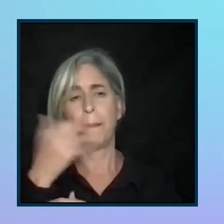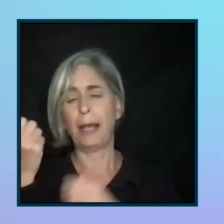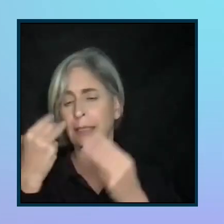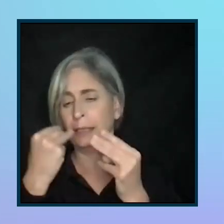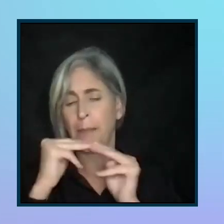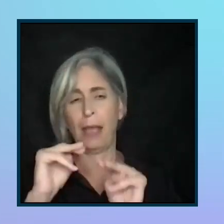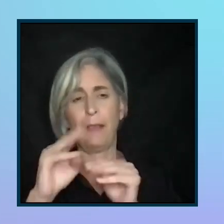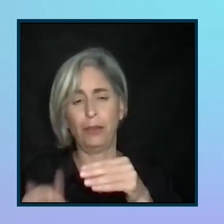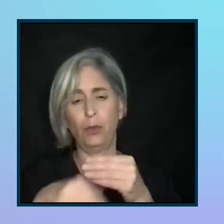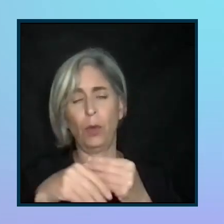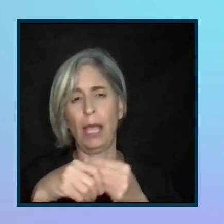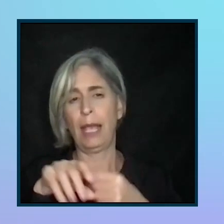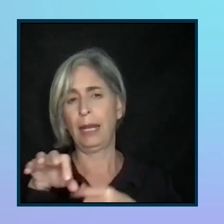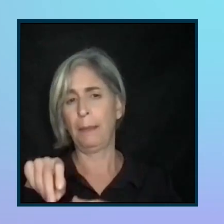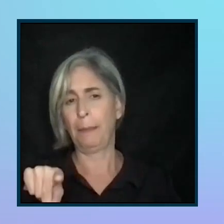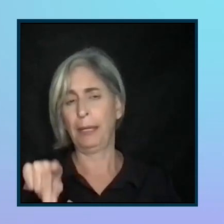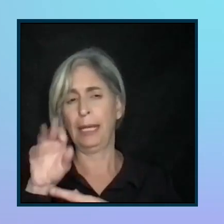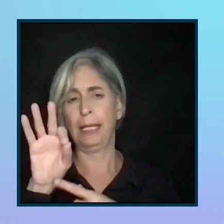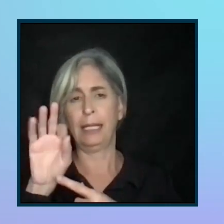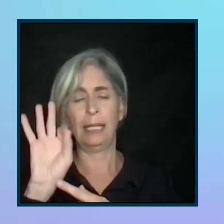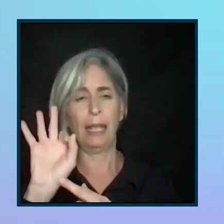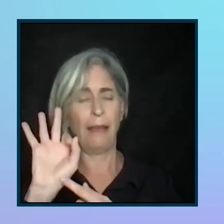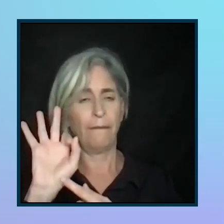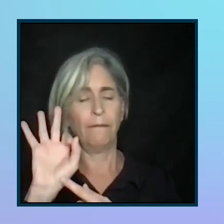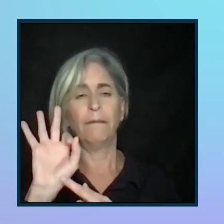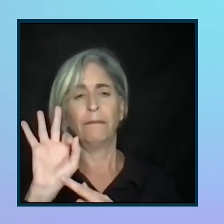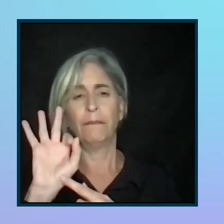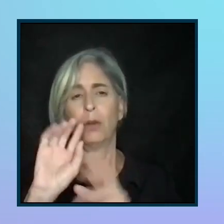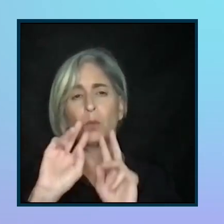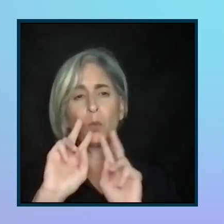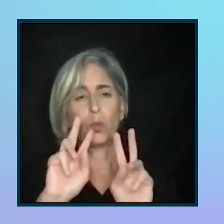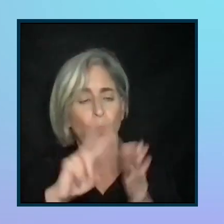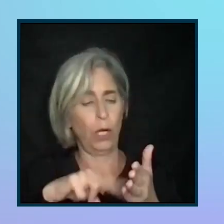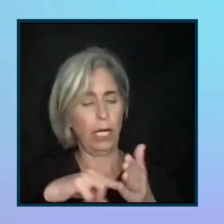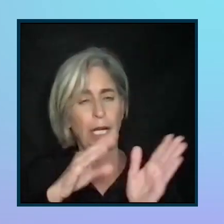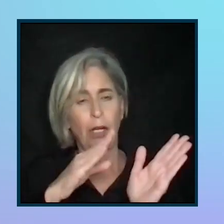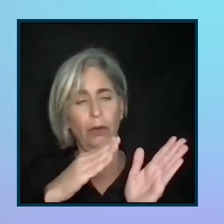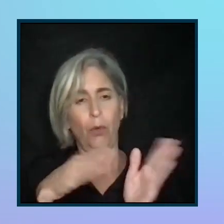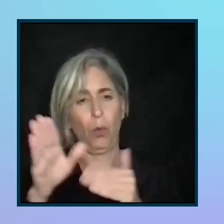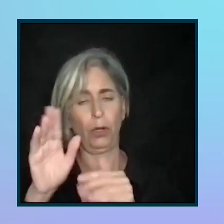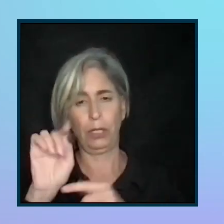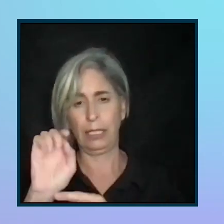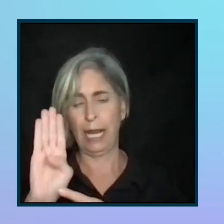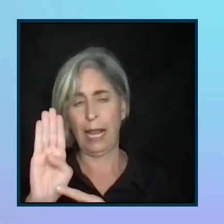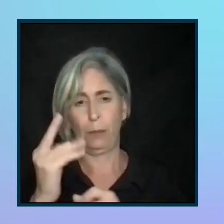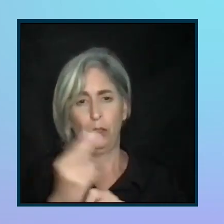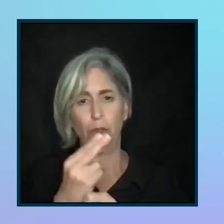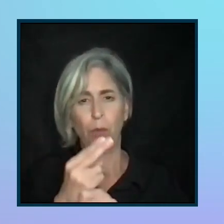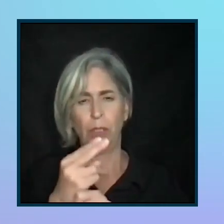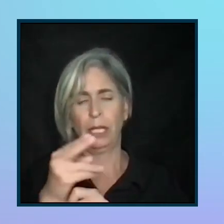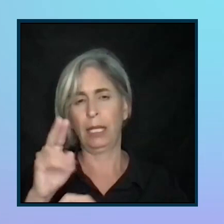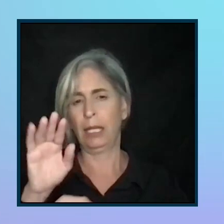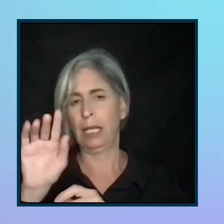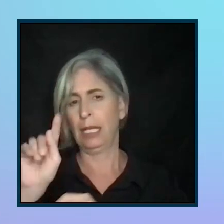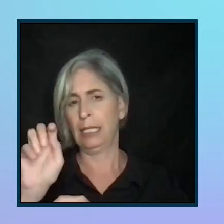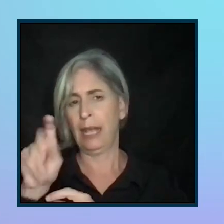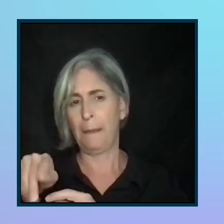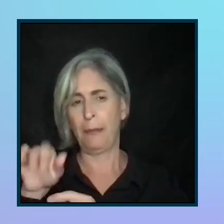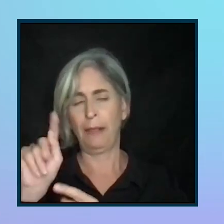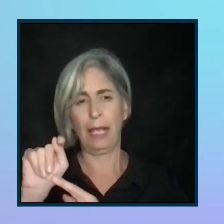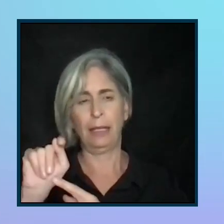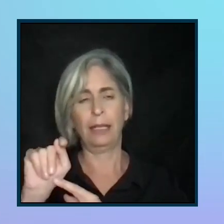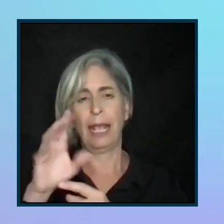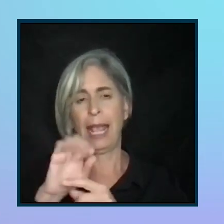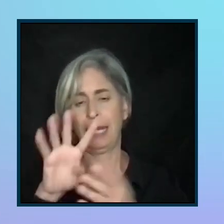method to add PDF reading order tags when using a template and large complex